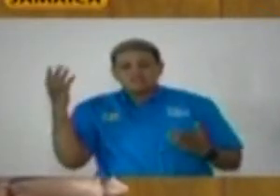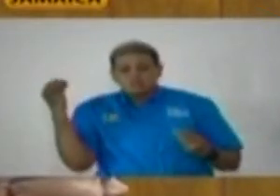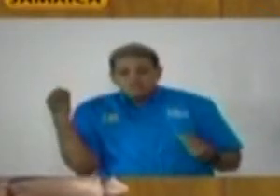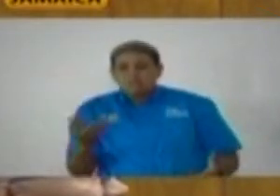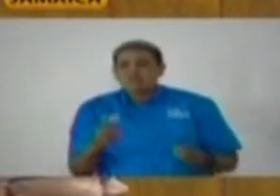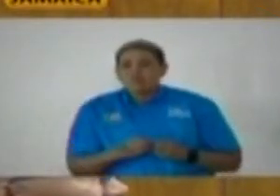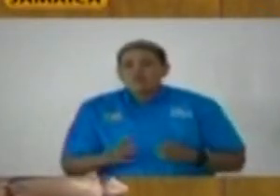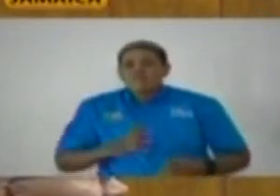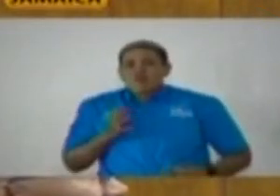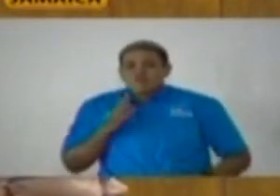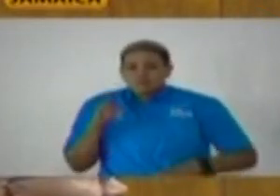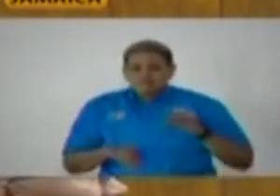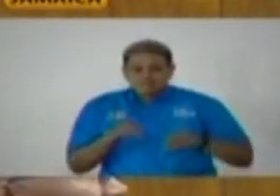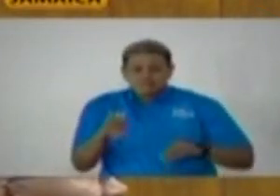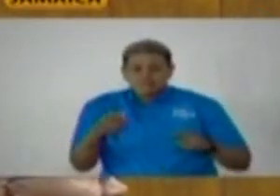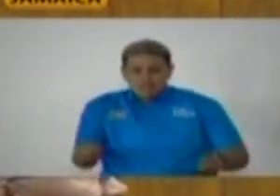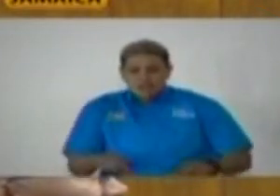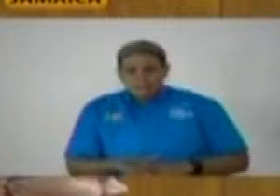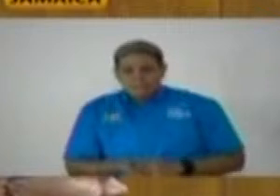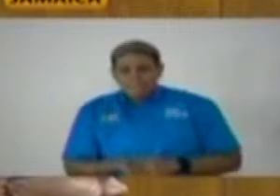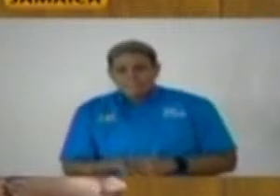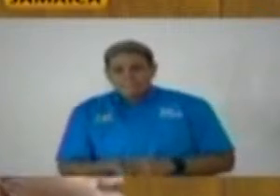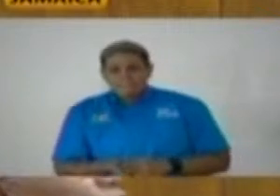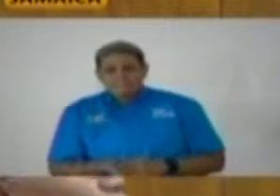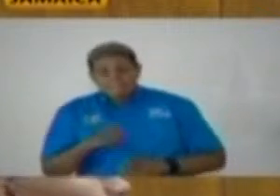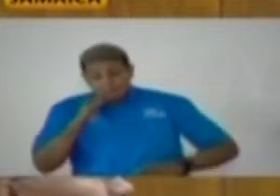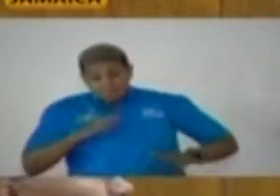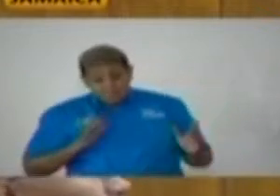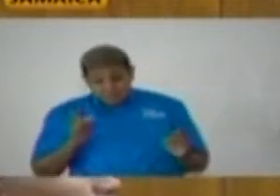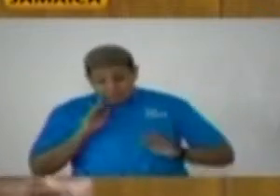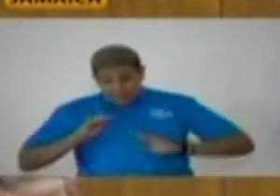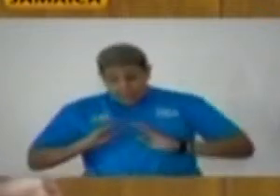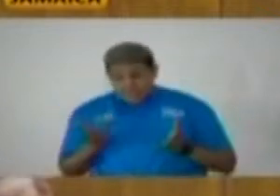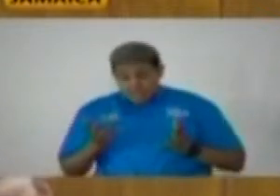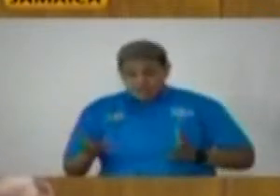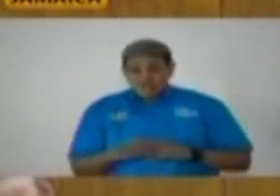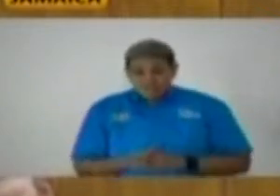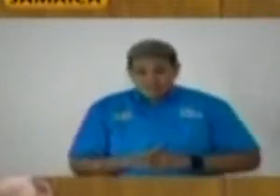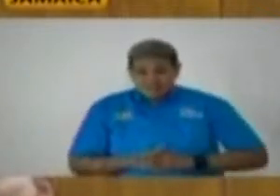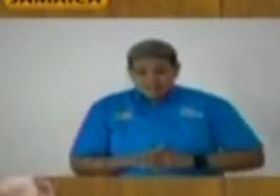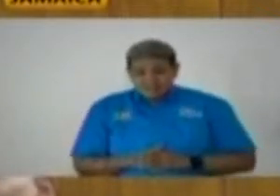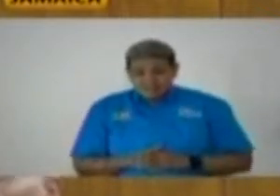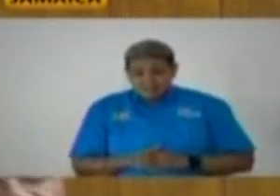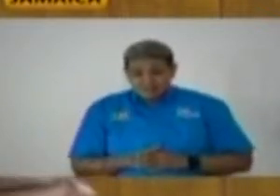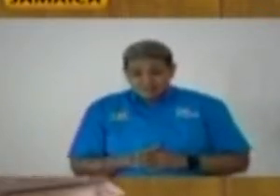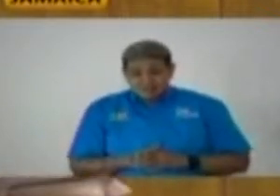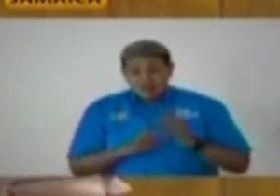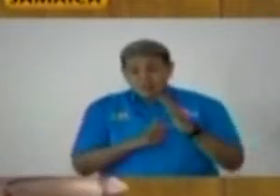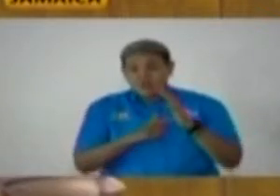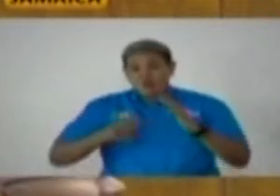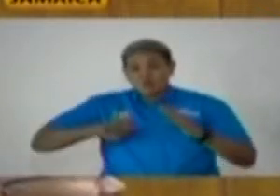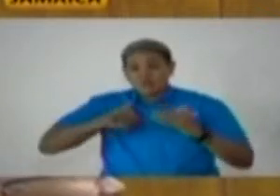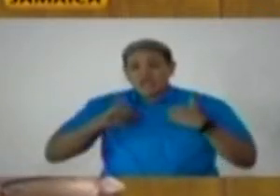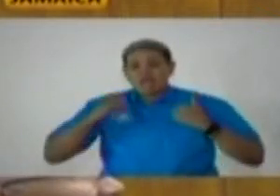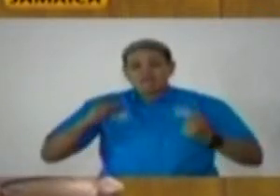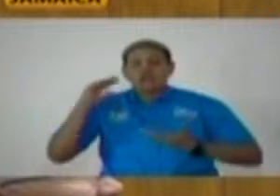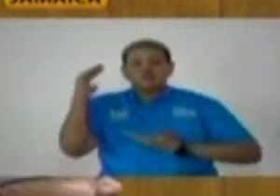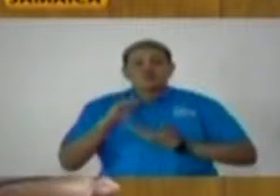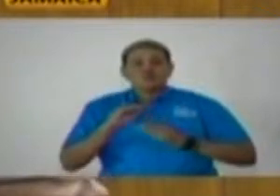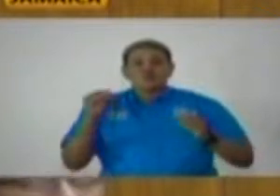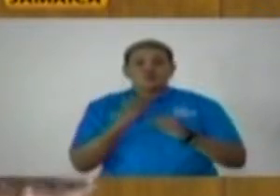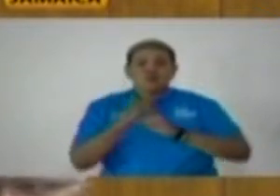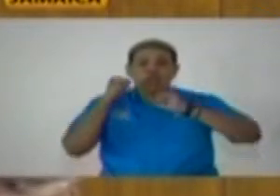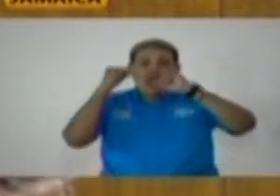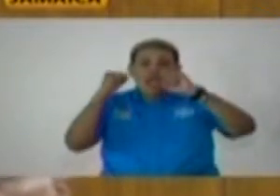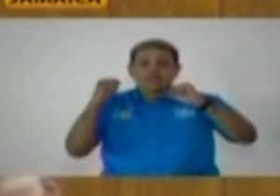the formal sector. And Madam Speaker, let me be clear. The model we have can reduce unemployment, as